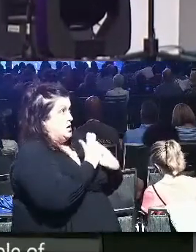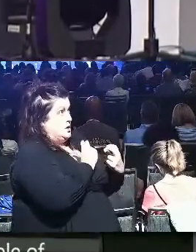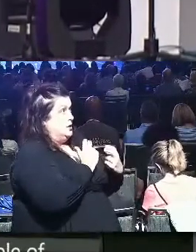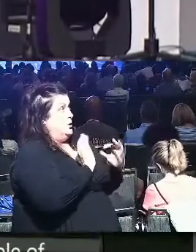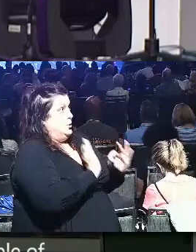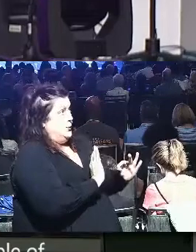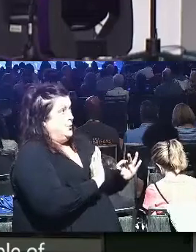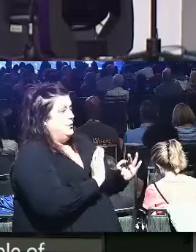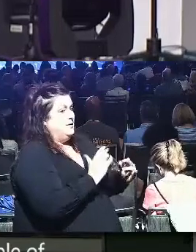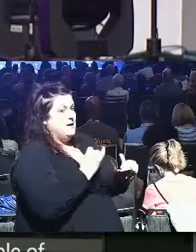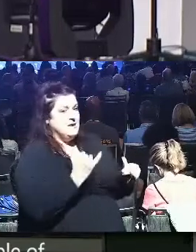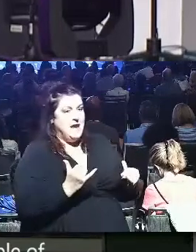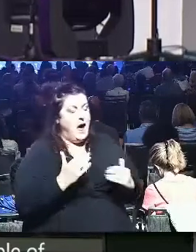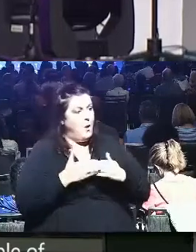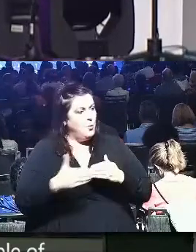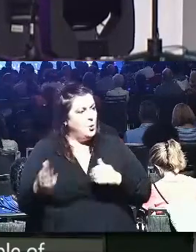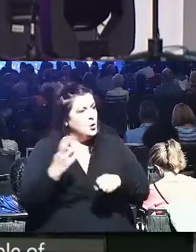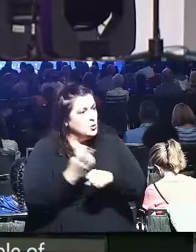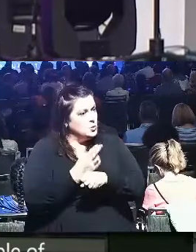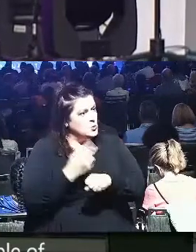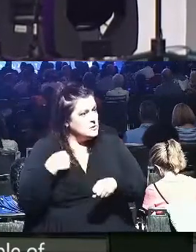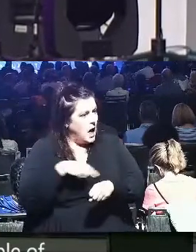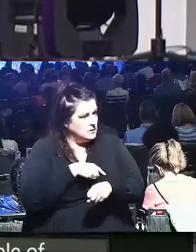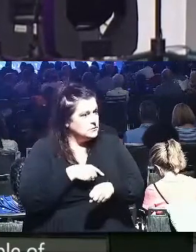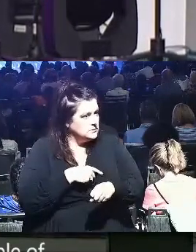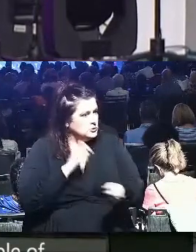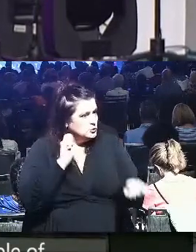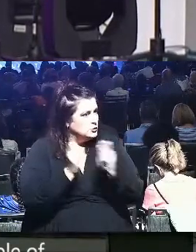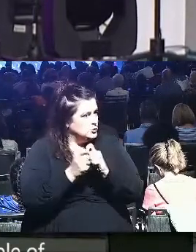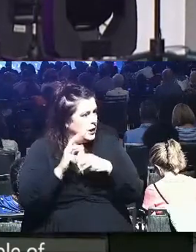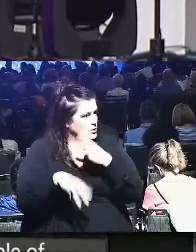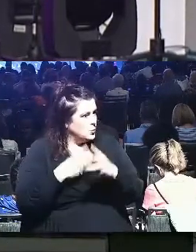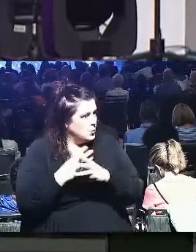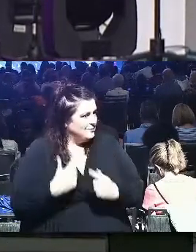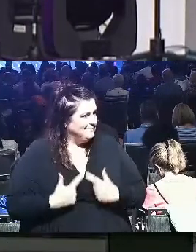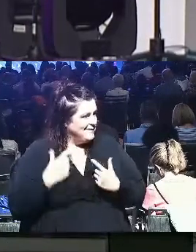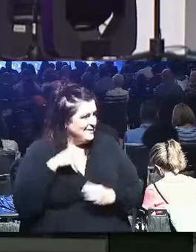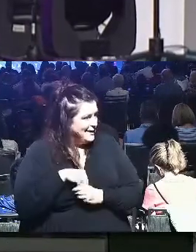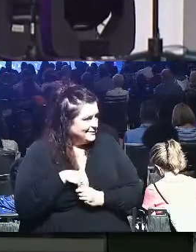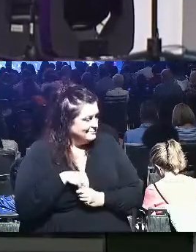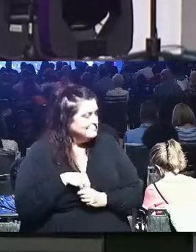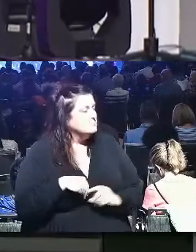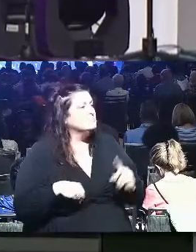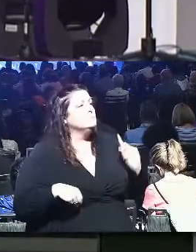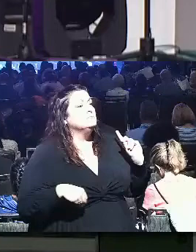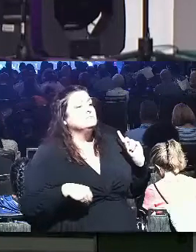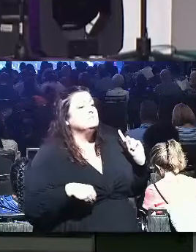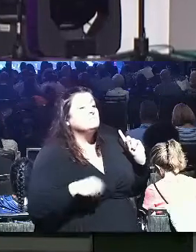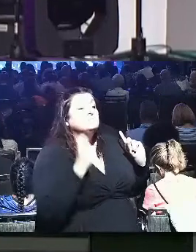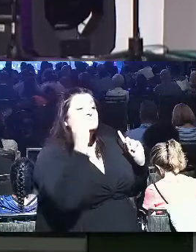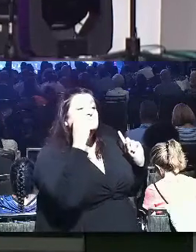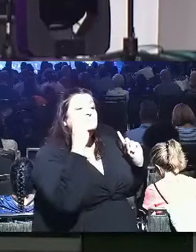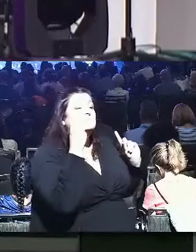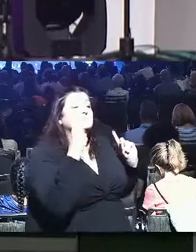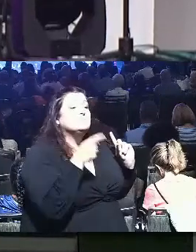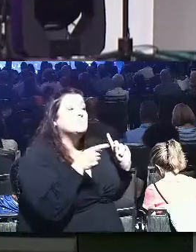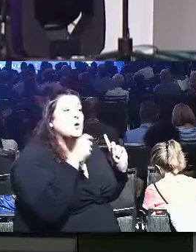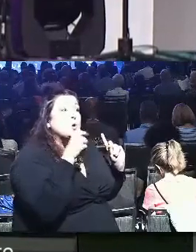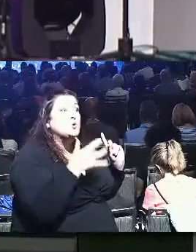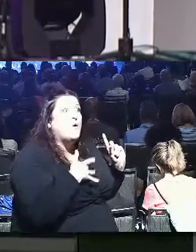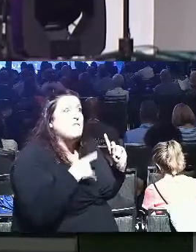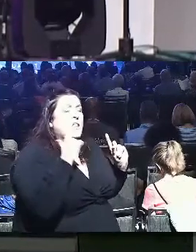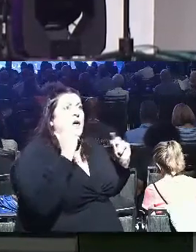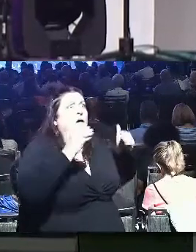a powerful, powerful way to change the world we're living in. And so I don't want us to feel like we're